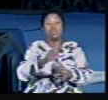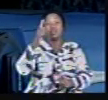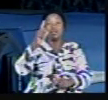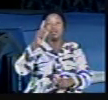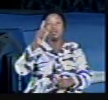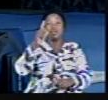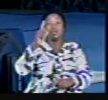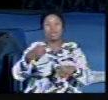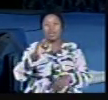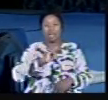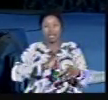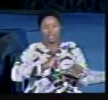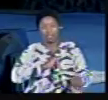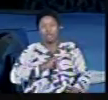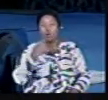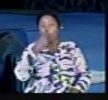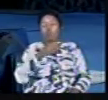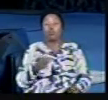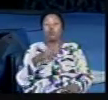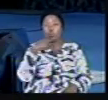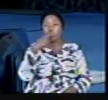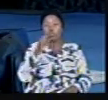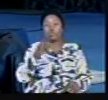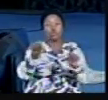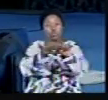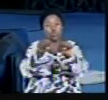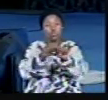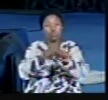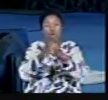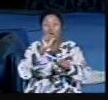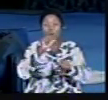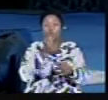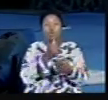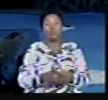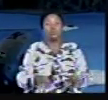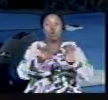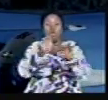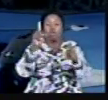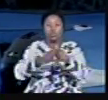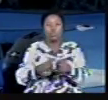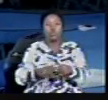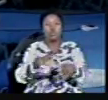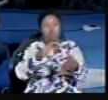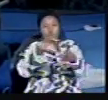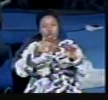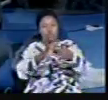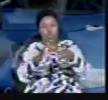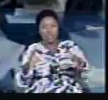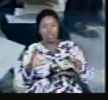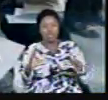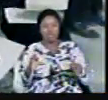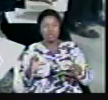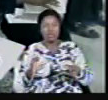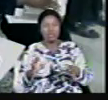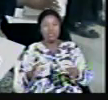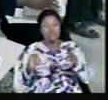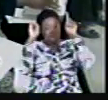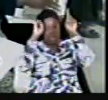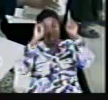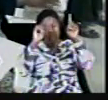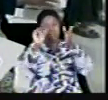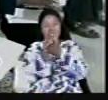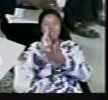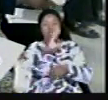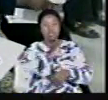whose shoes I am not worthy to bear. He, that's Christ, he, that's a